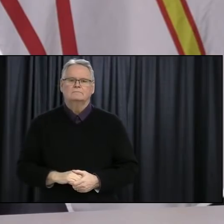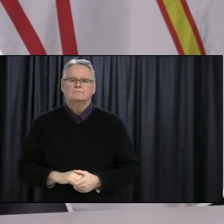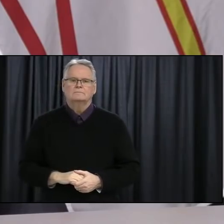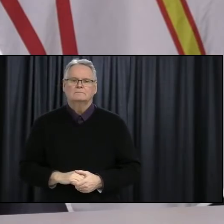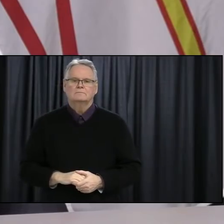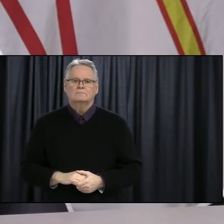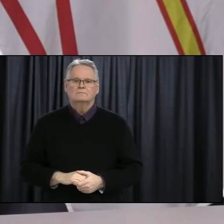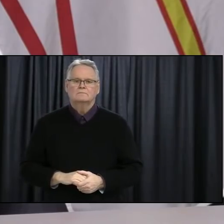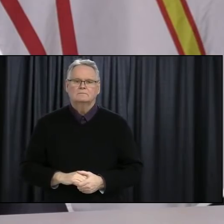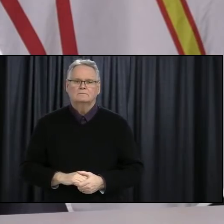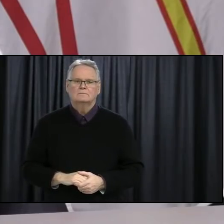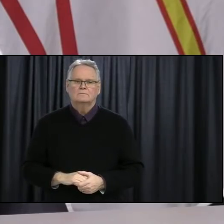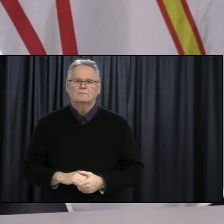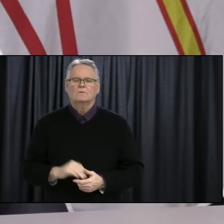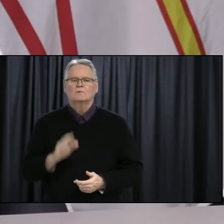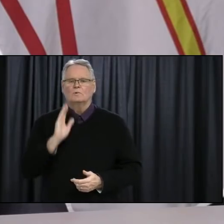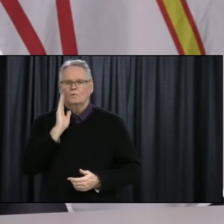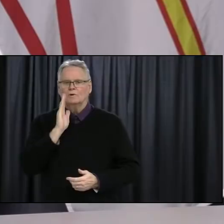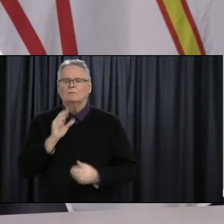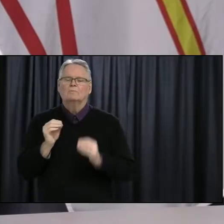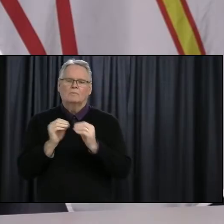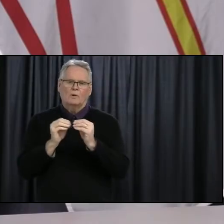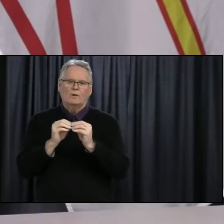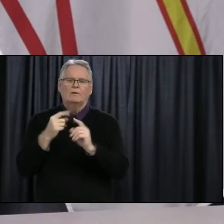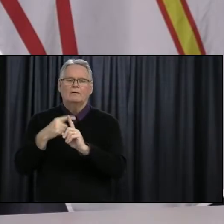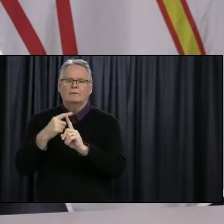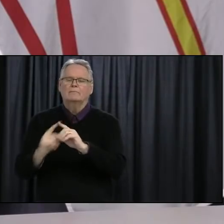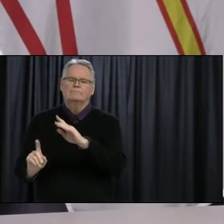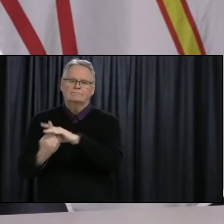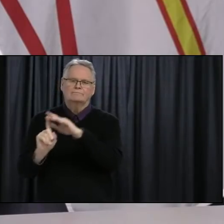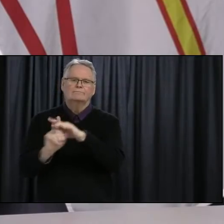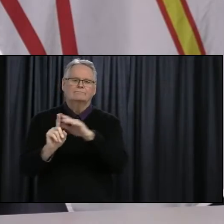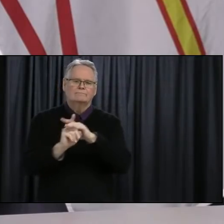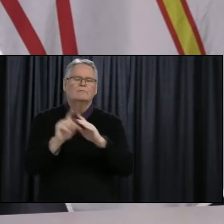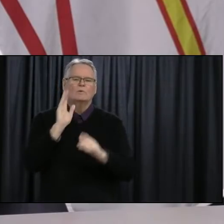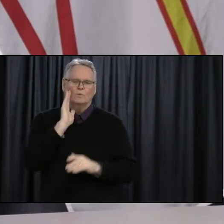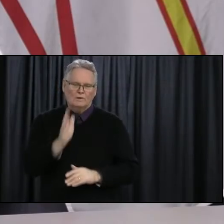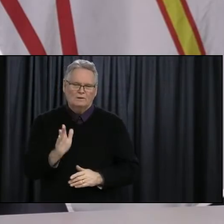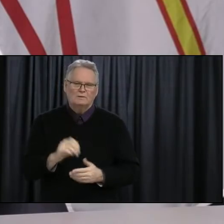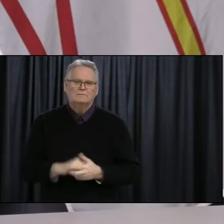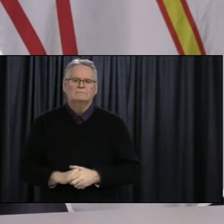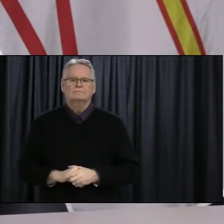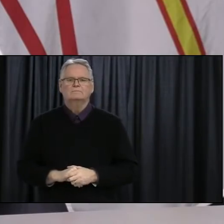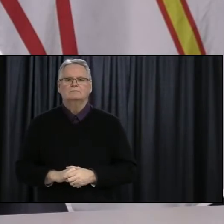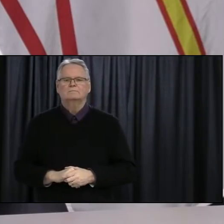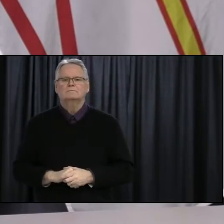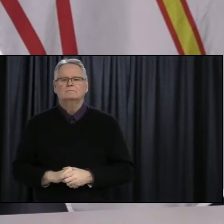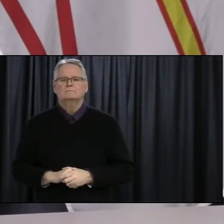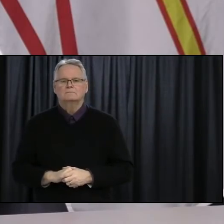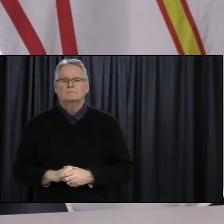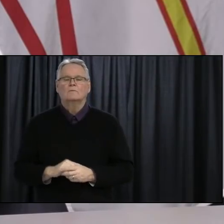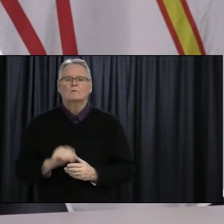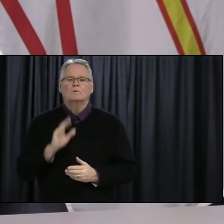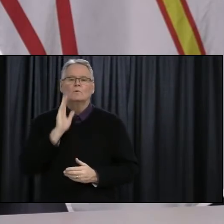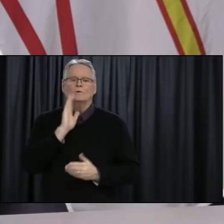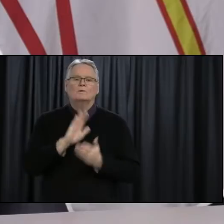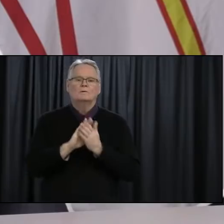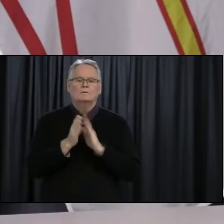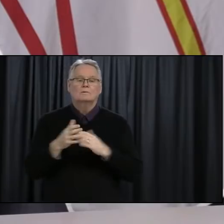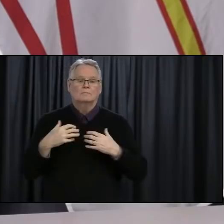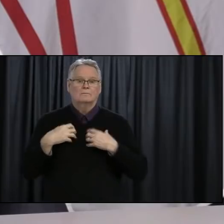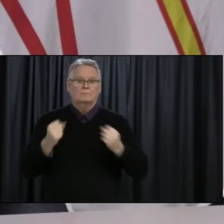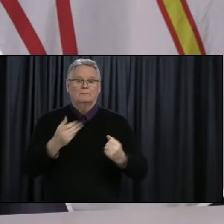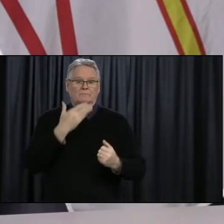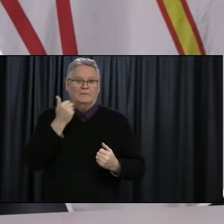cases in our province is 457, and there have been no new recoveries since yesterday, leaving 57 active cases